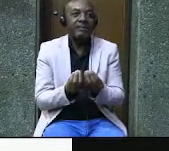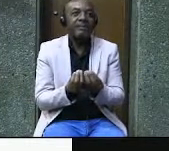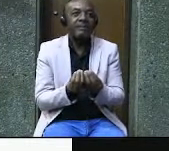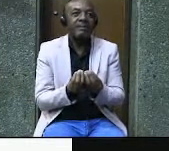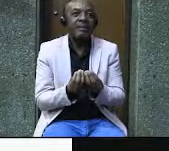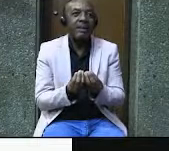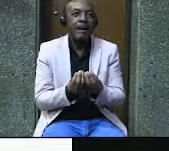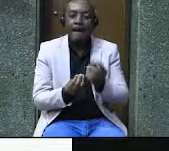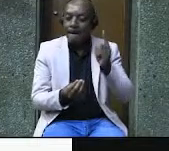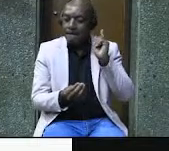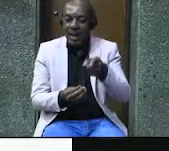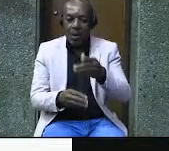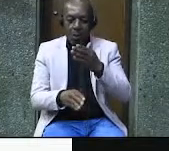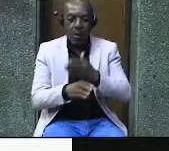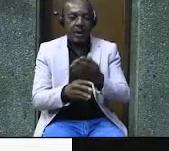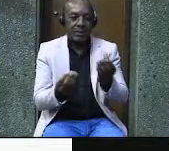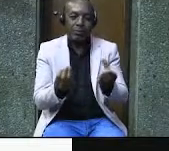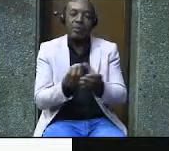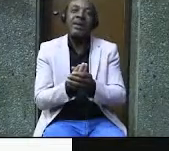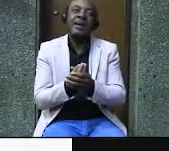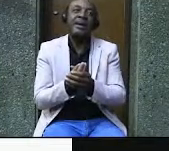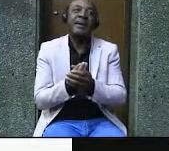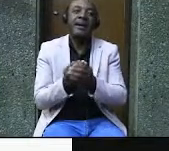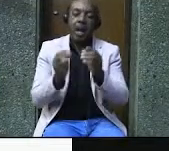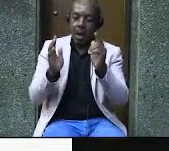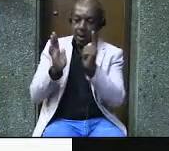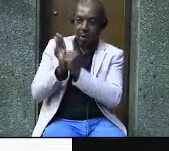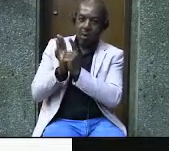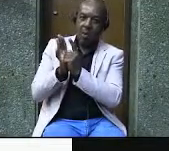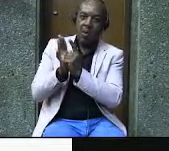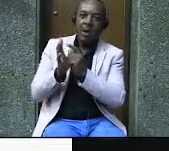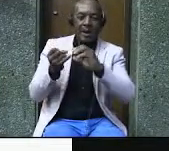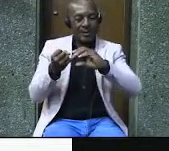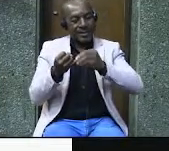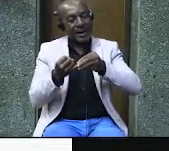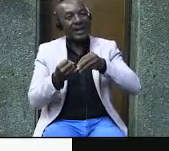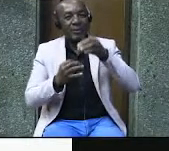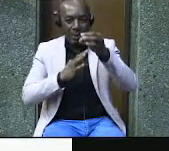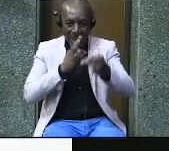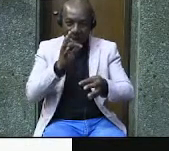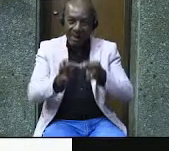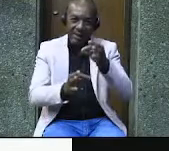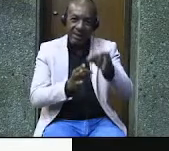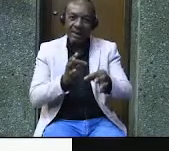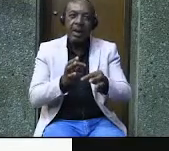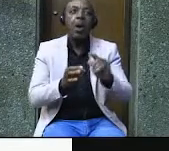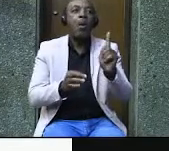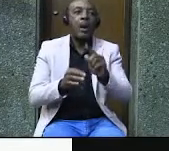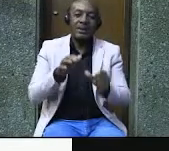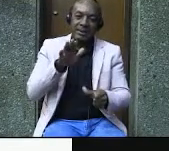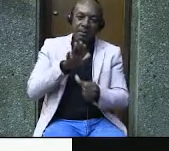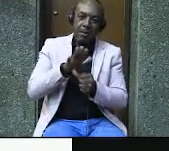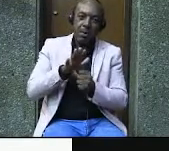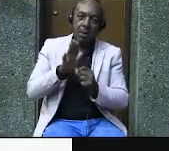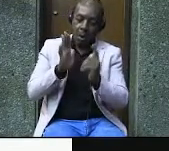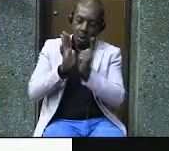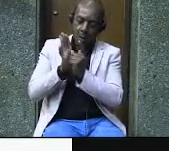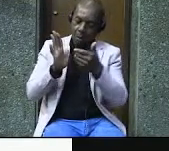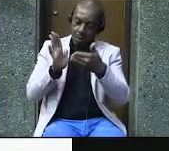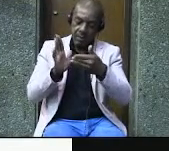words, it is trying to reflect the requirements of the Constitution.